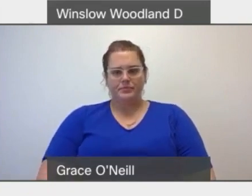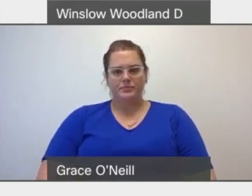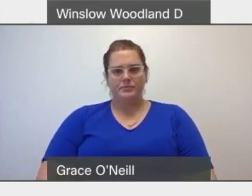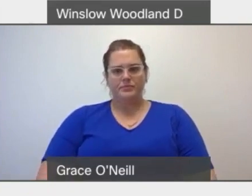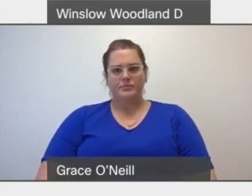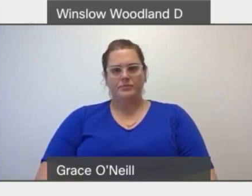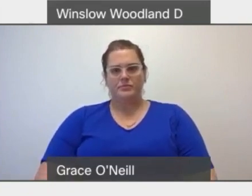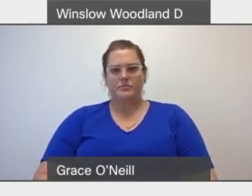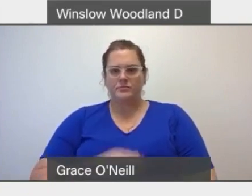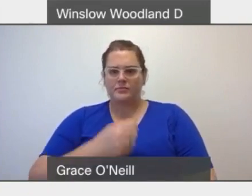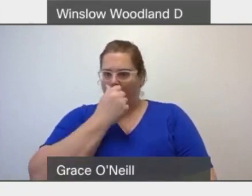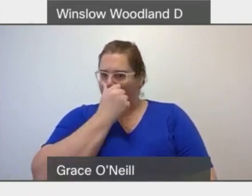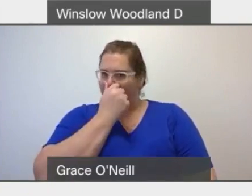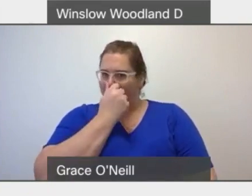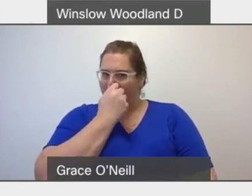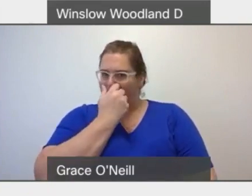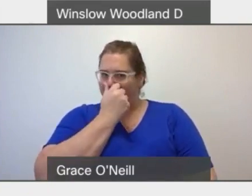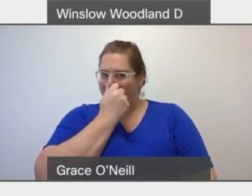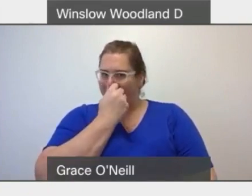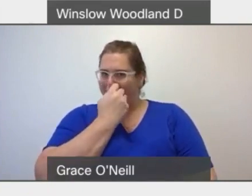It doesn't.